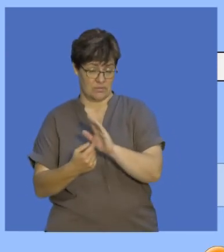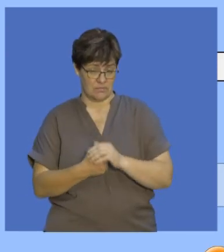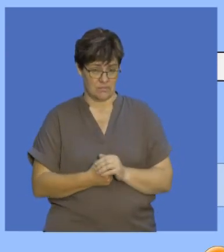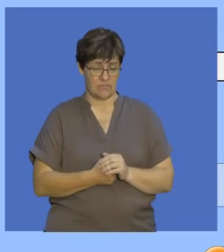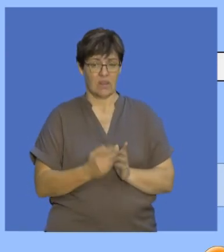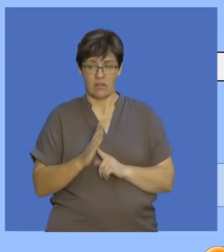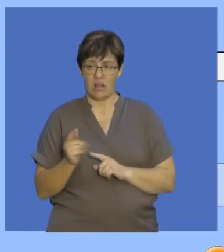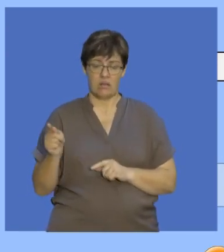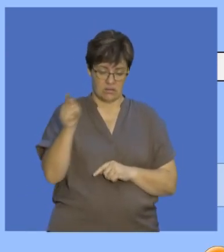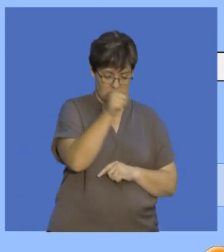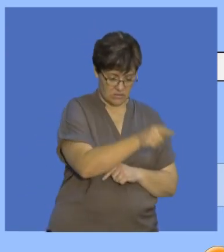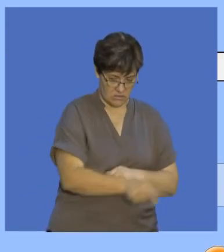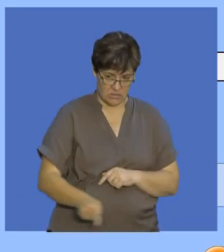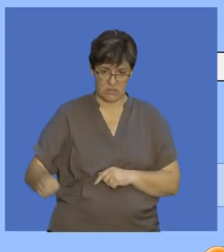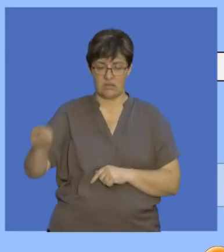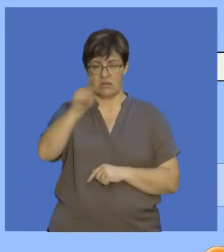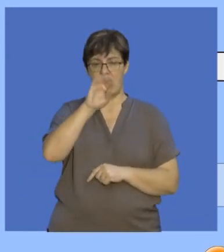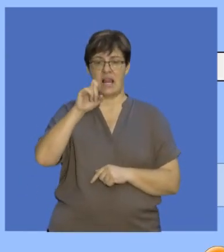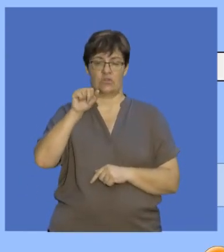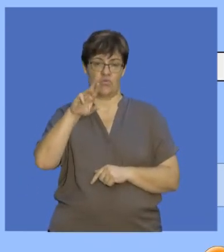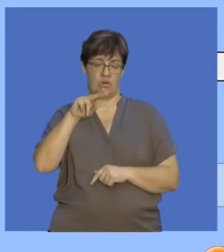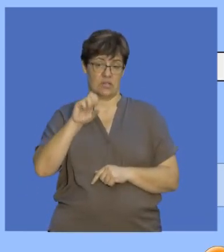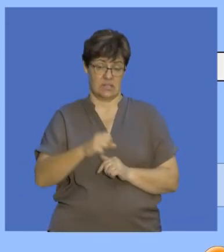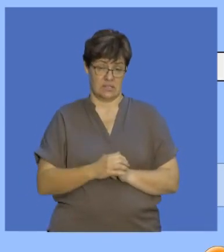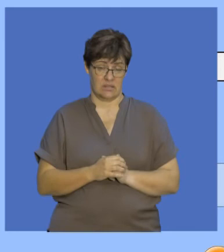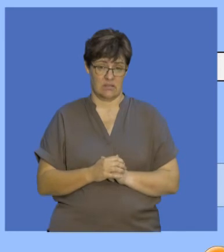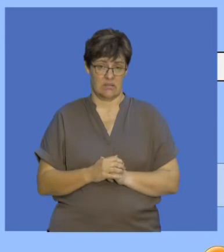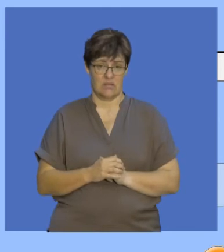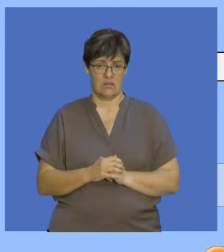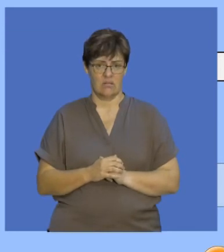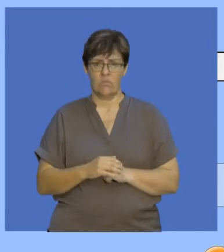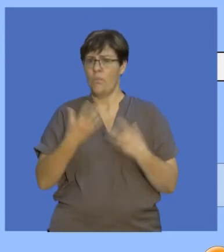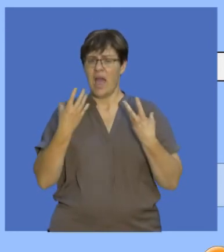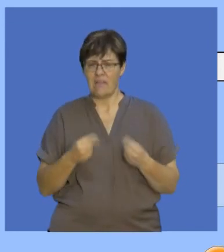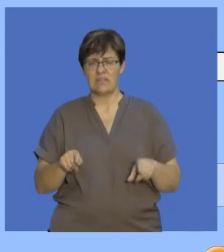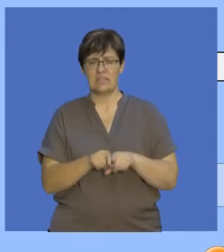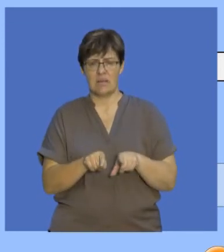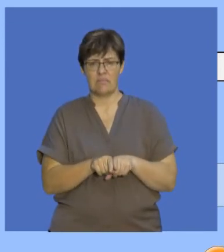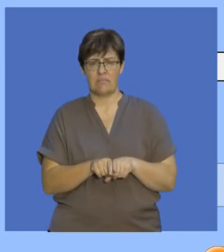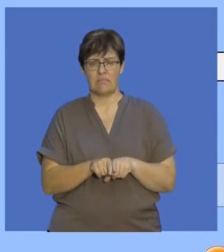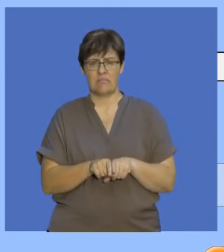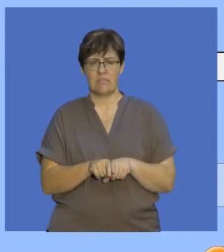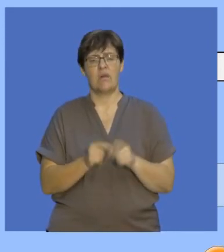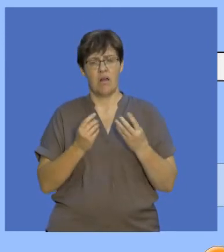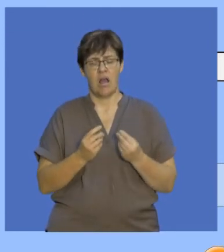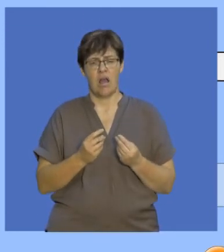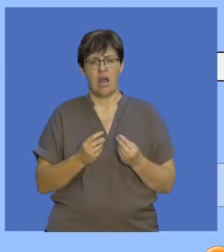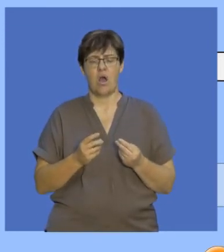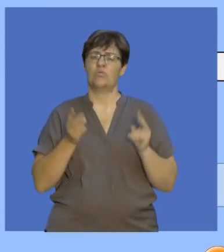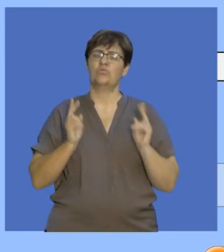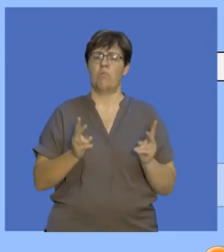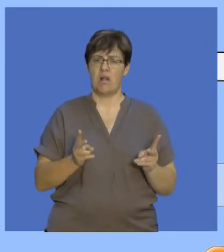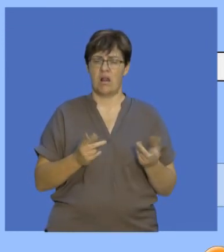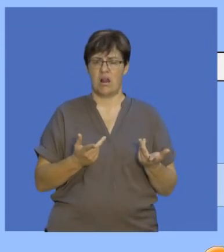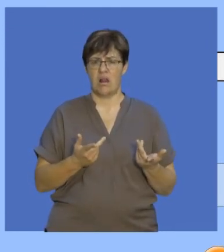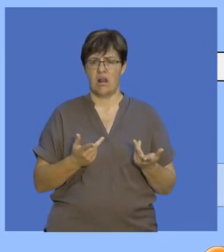this is the direction of flow of what? Of electrons, okay? But we have got what is called the conventional